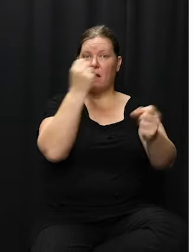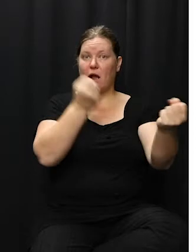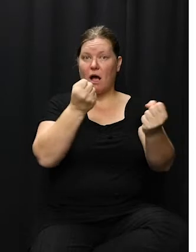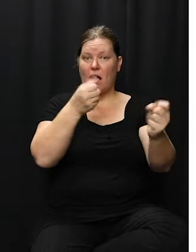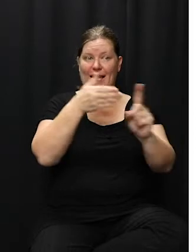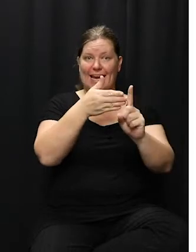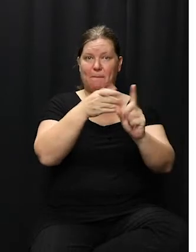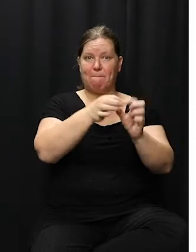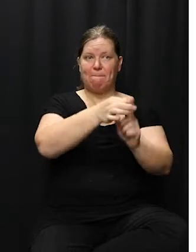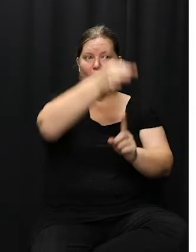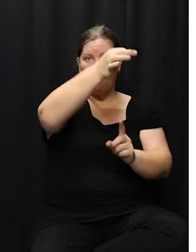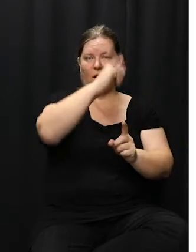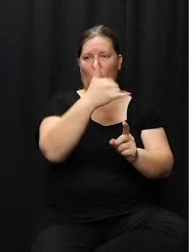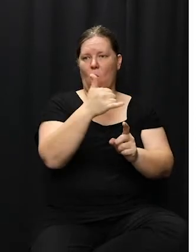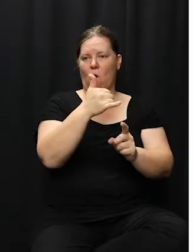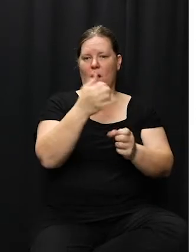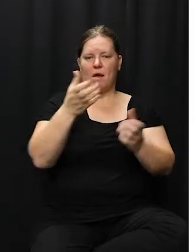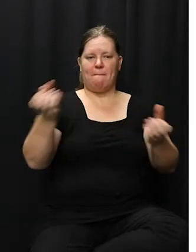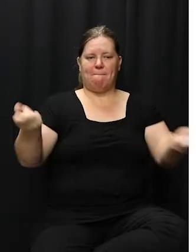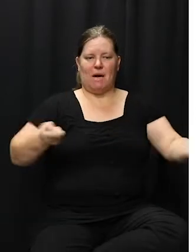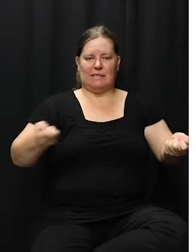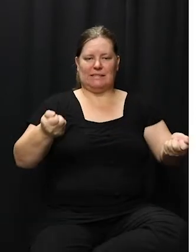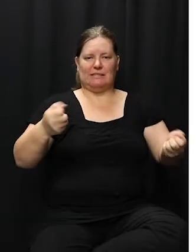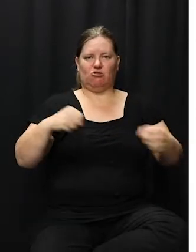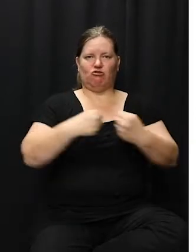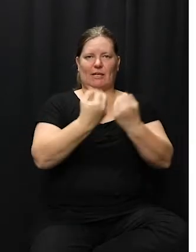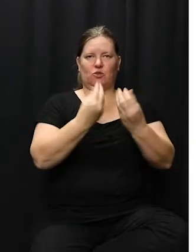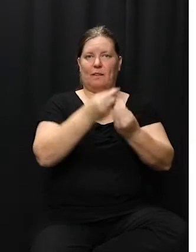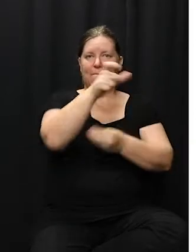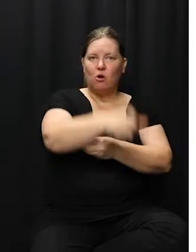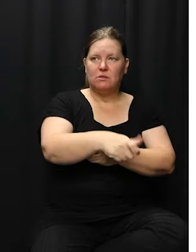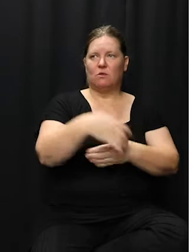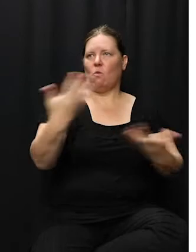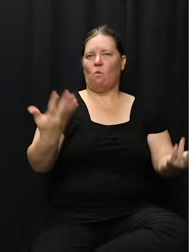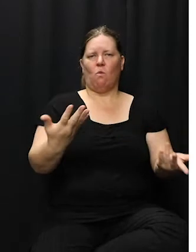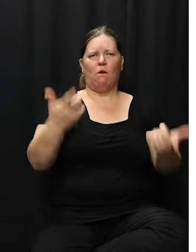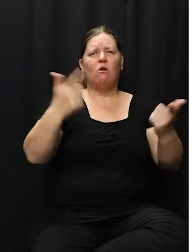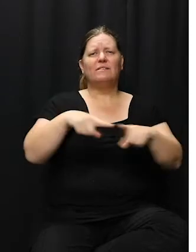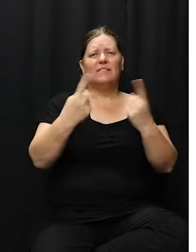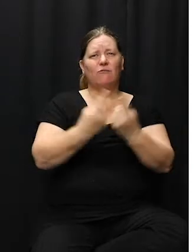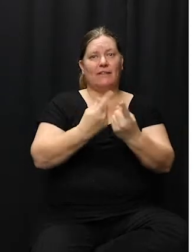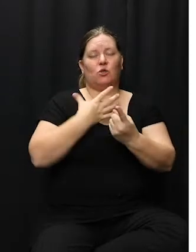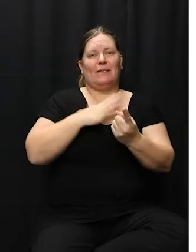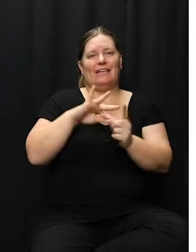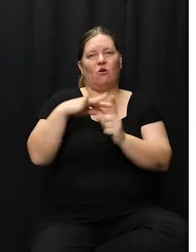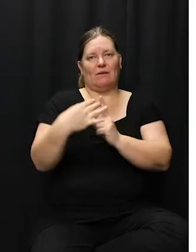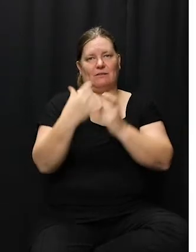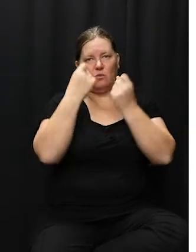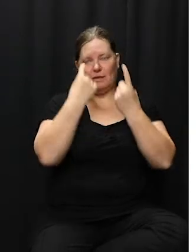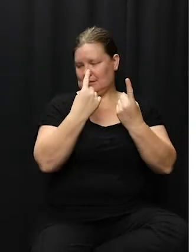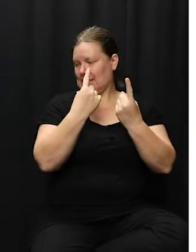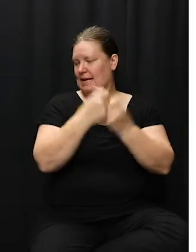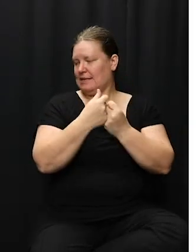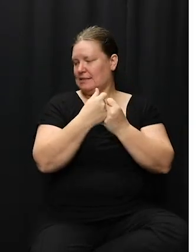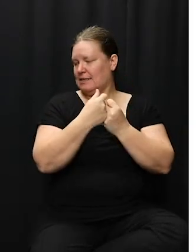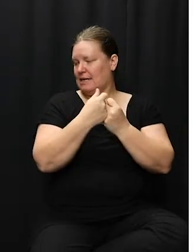it could be a car hit a pole, or it could be a bus crashed with a person, or there's lots of different things it could mean. You need the